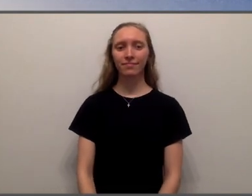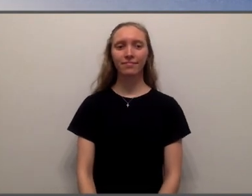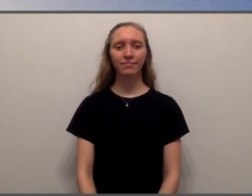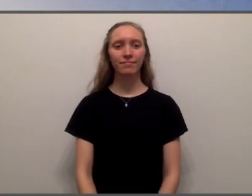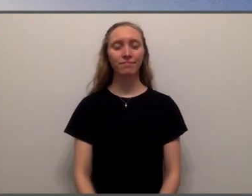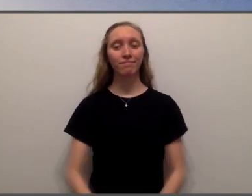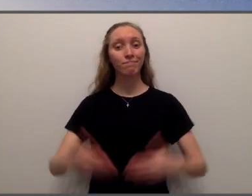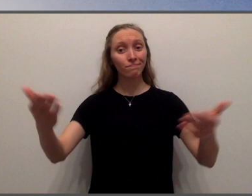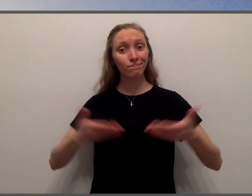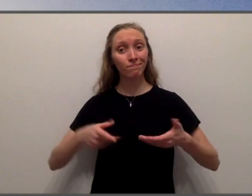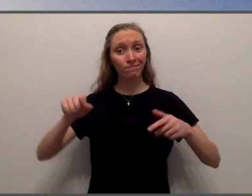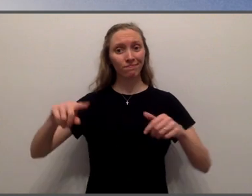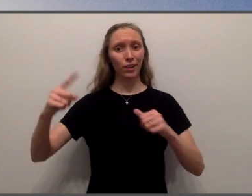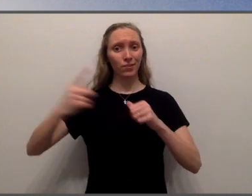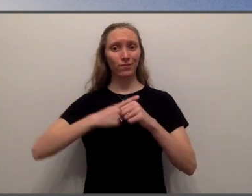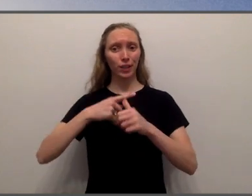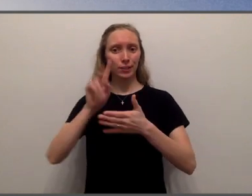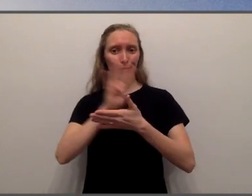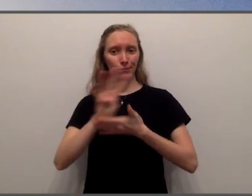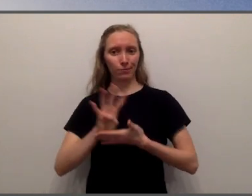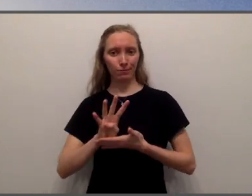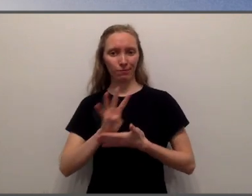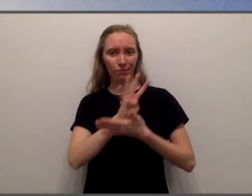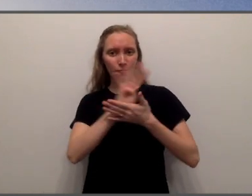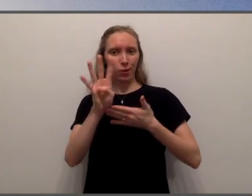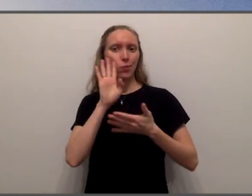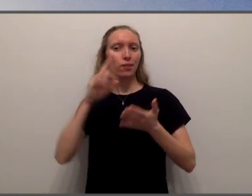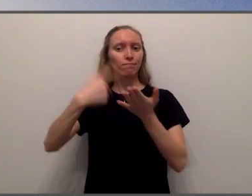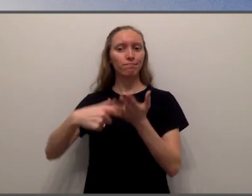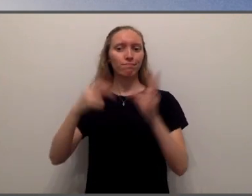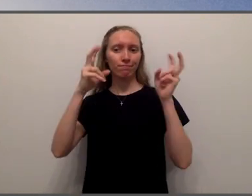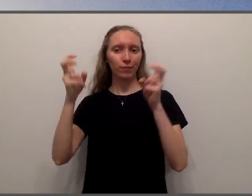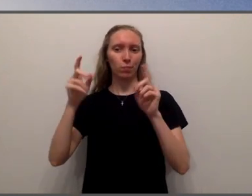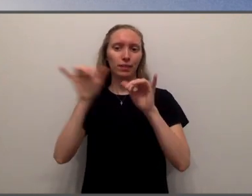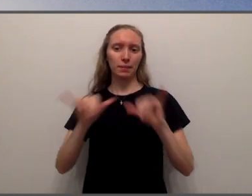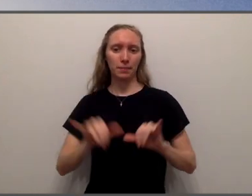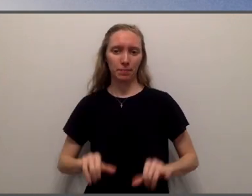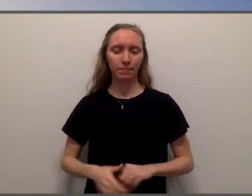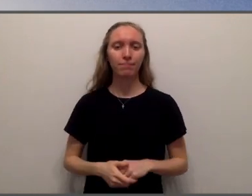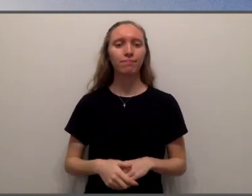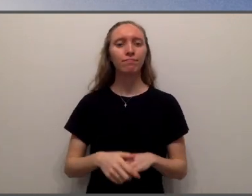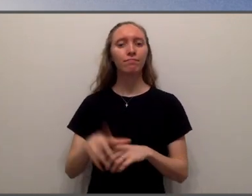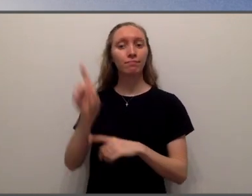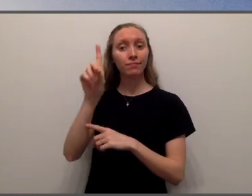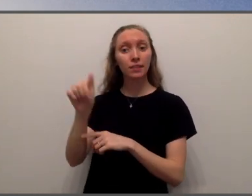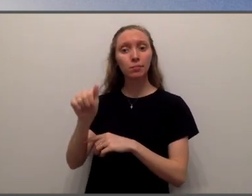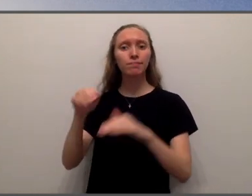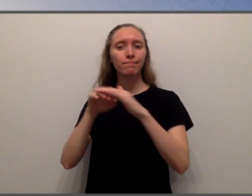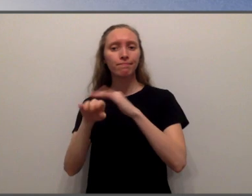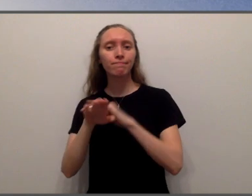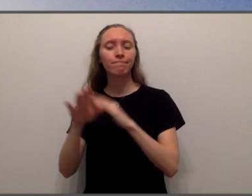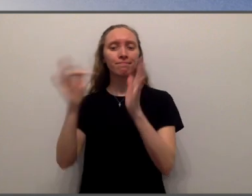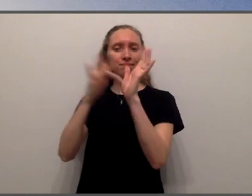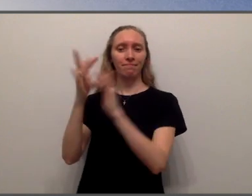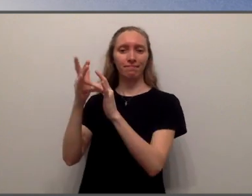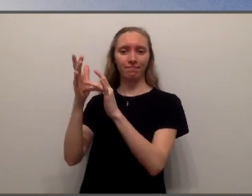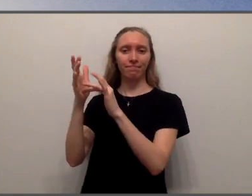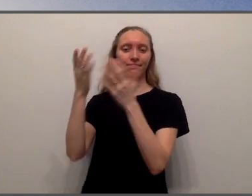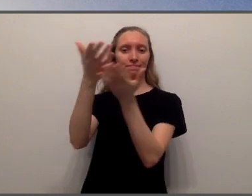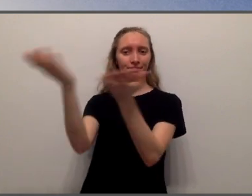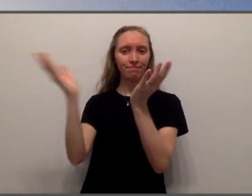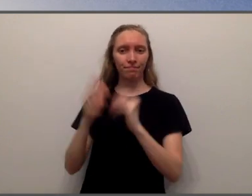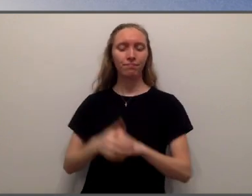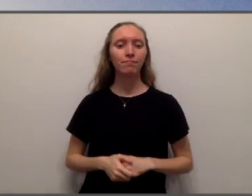Welcome to the first part of our four-week series on disability, accessibility, and Jesus. In Luke chapter